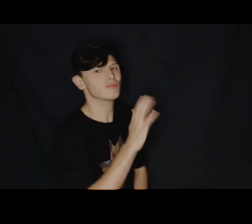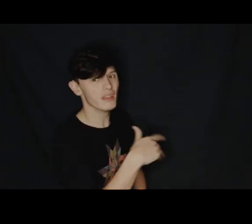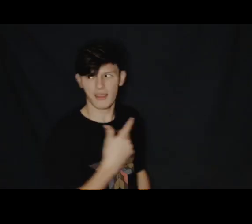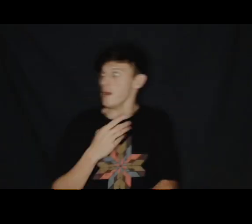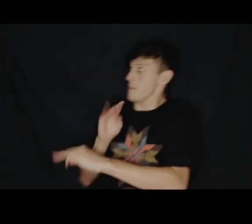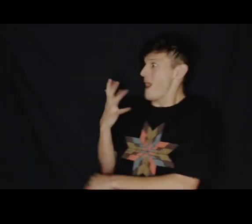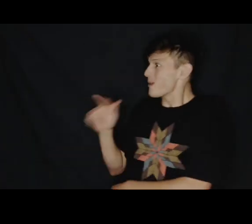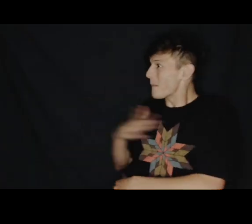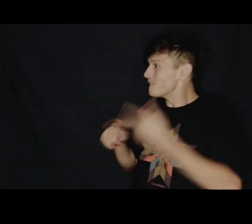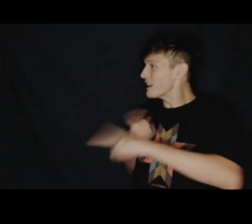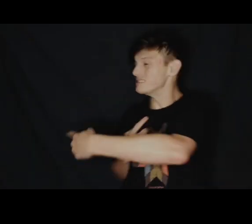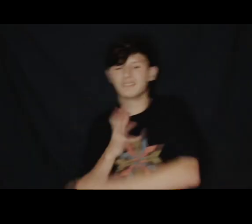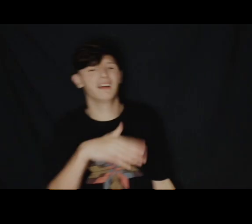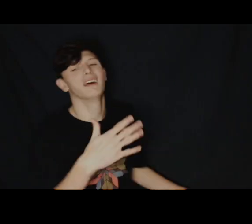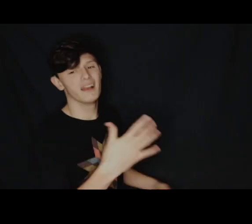Michael!